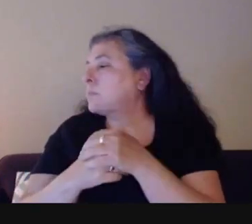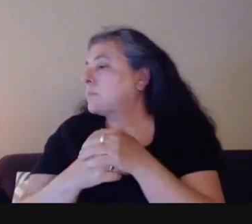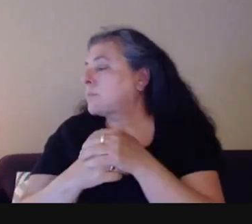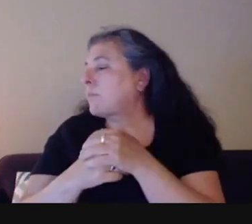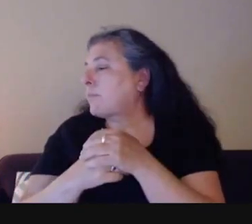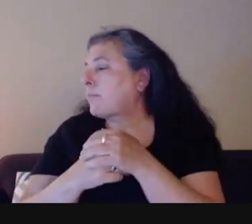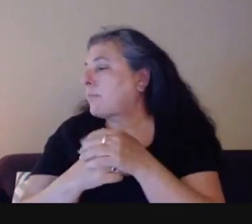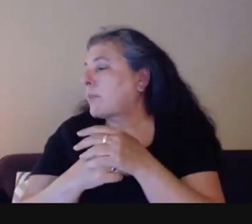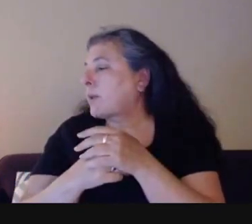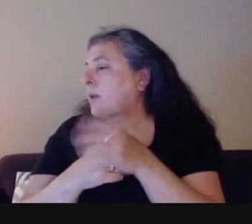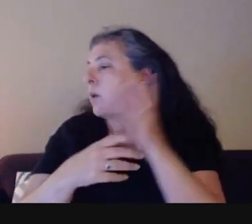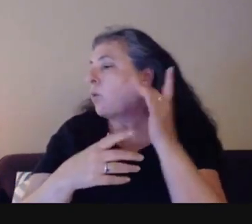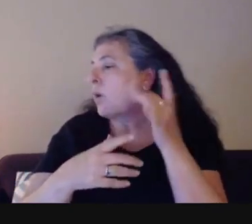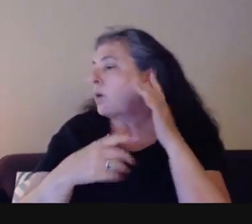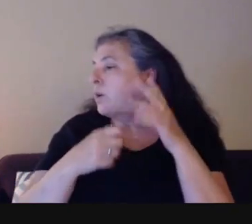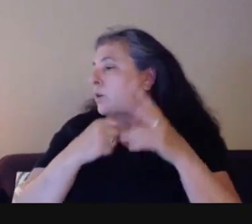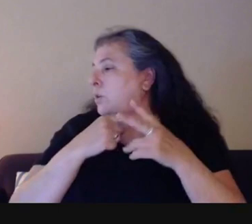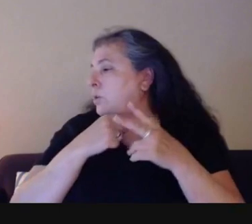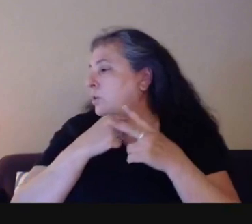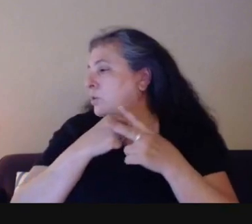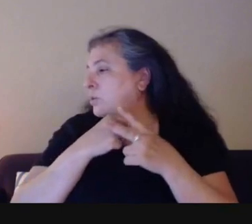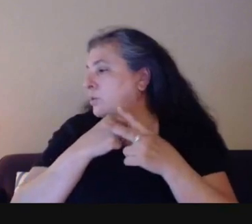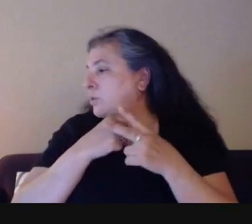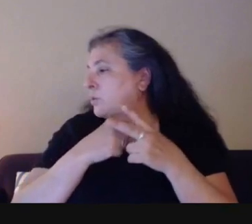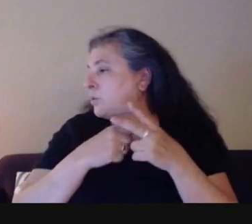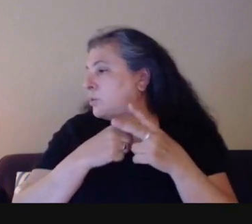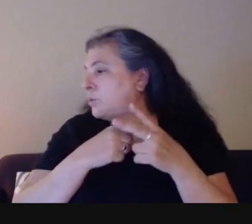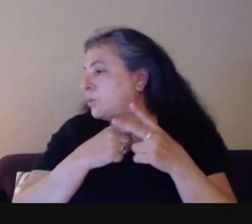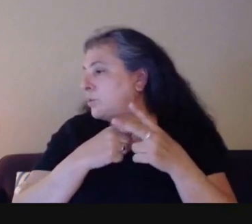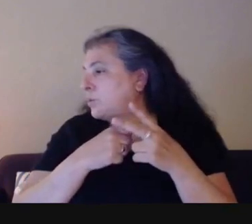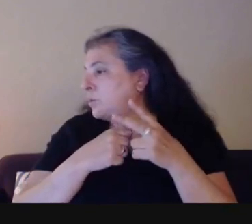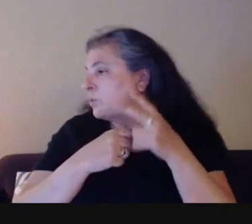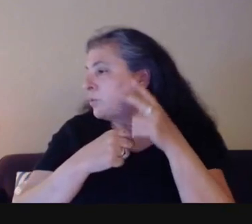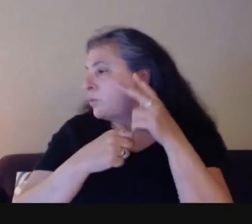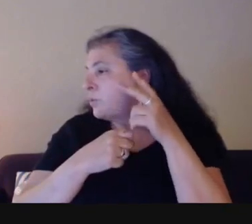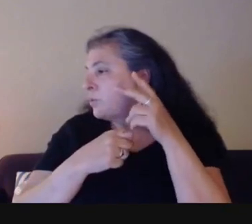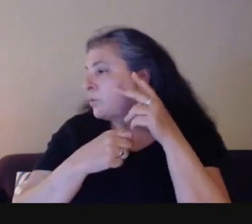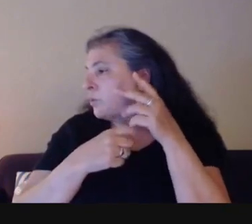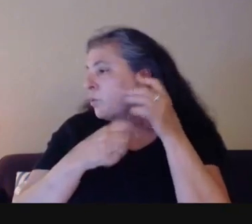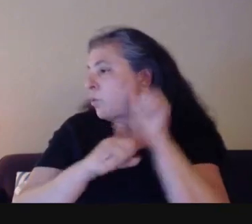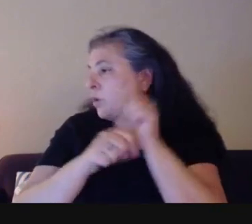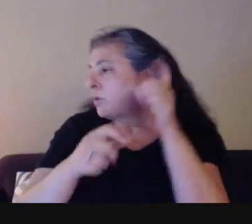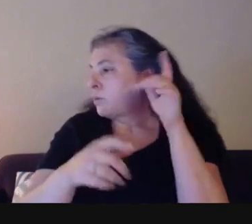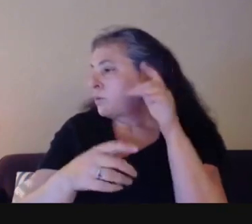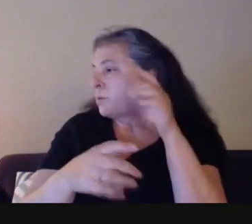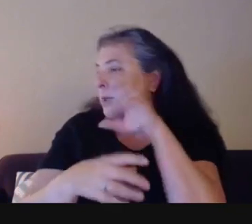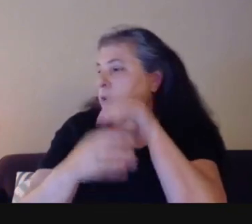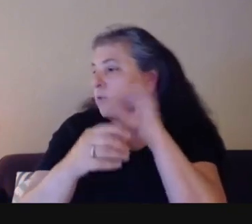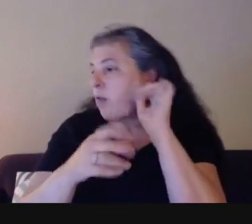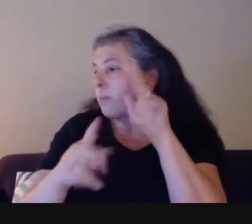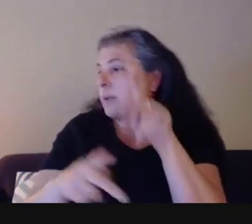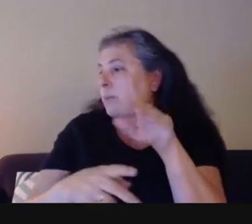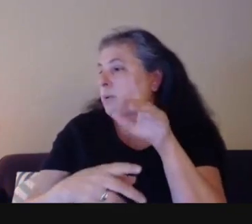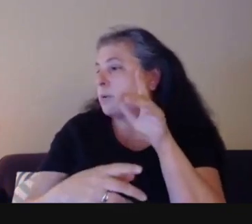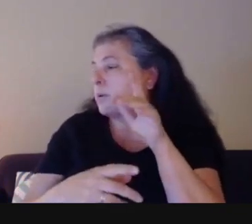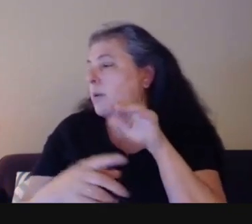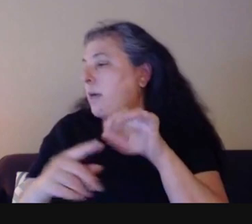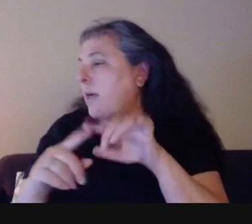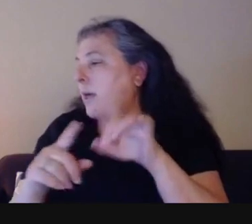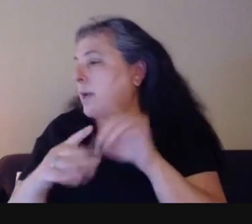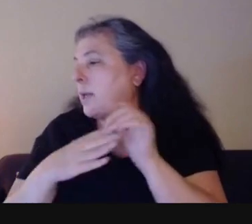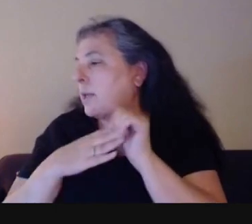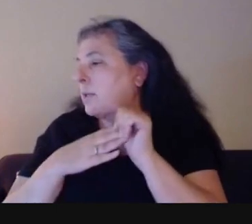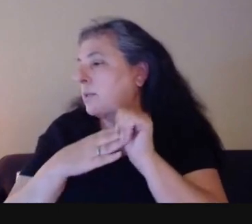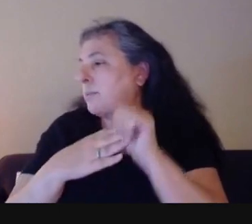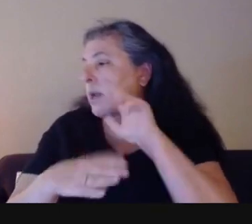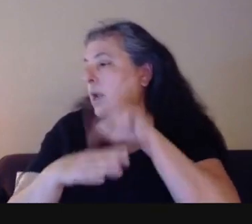Native peoples and their history at the core of our efforts. As I mentioned earlier, this program is one of many programs in a